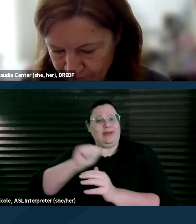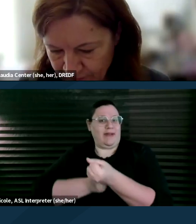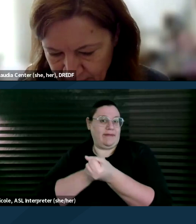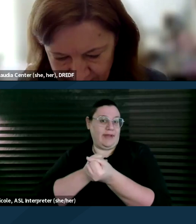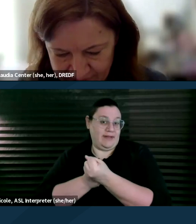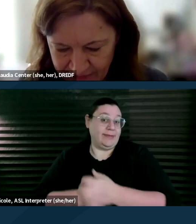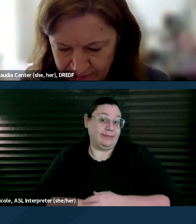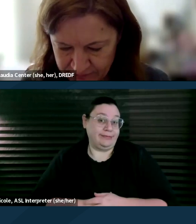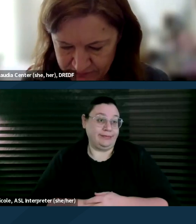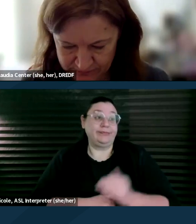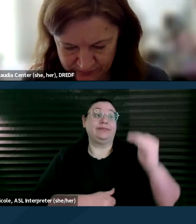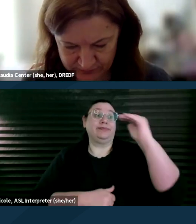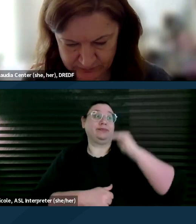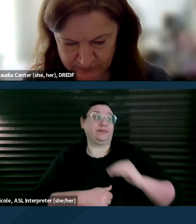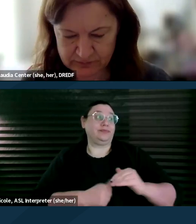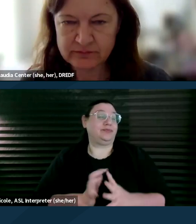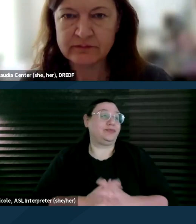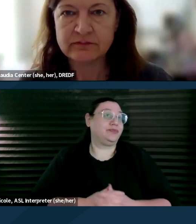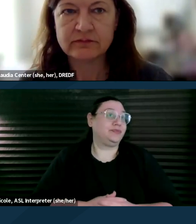self-advocates. Next slide.